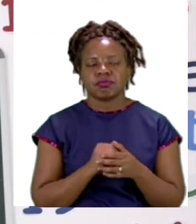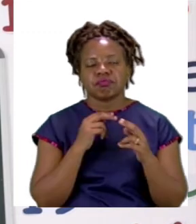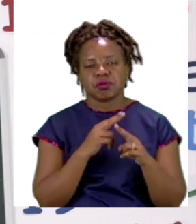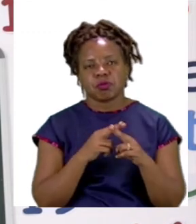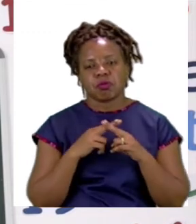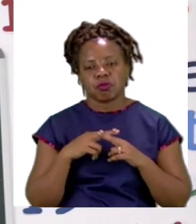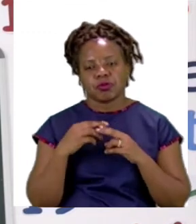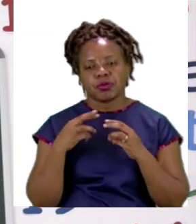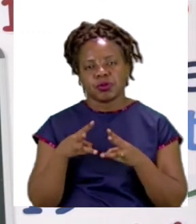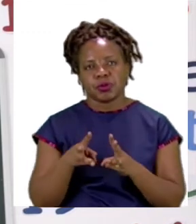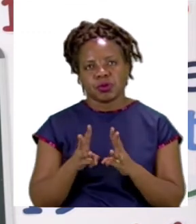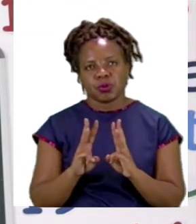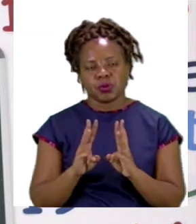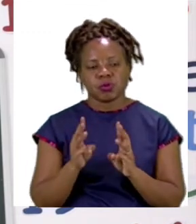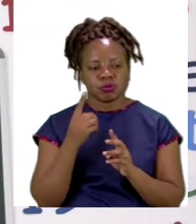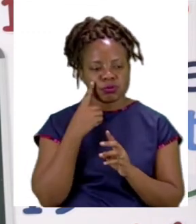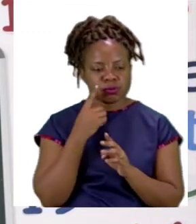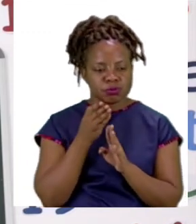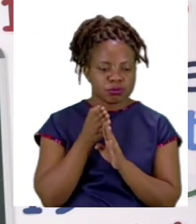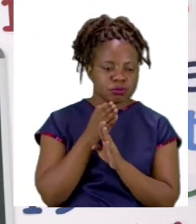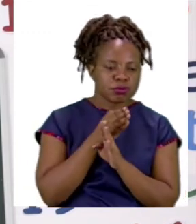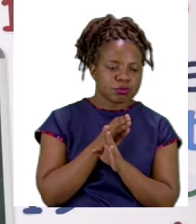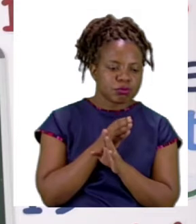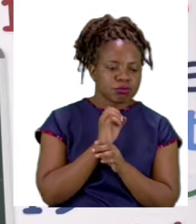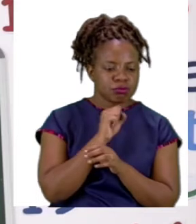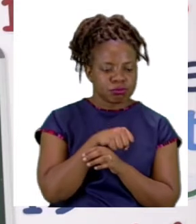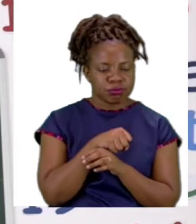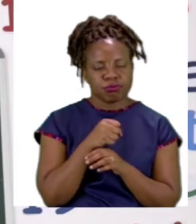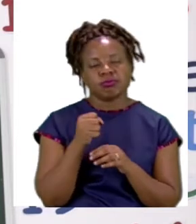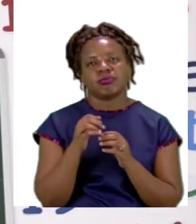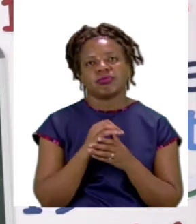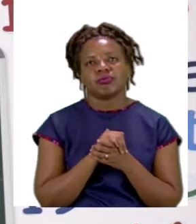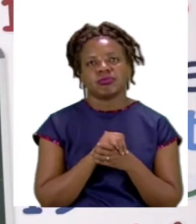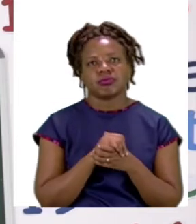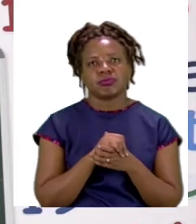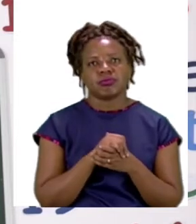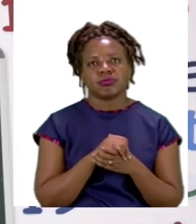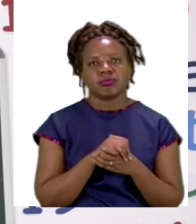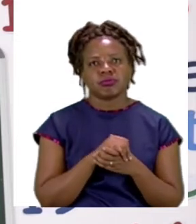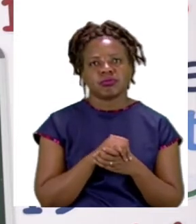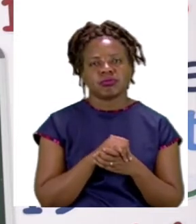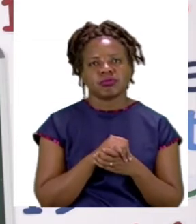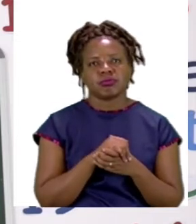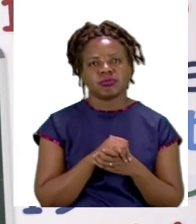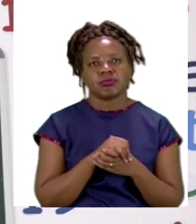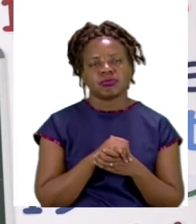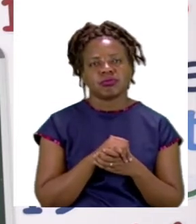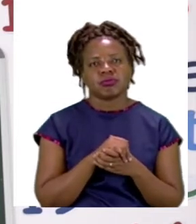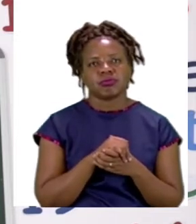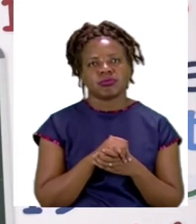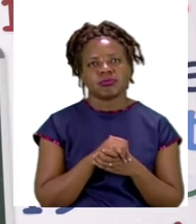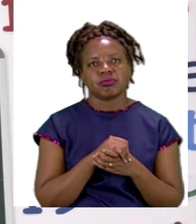we look to another place value and we ask for help. And then we cross out for